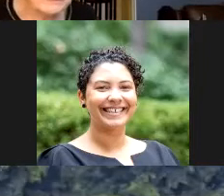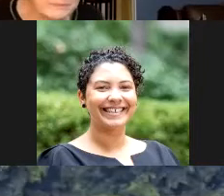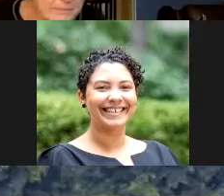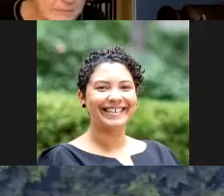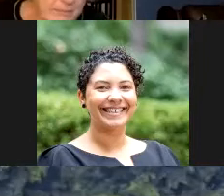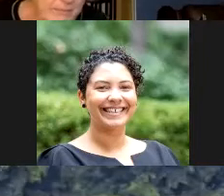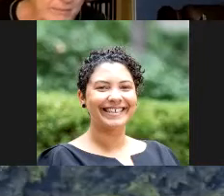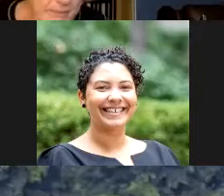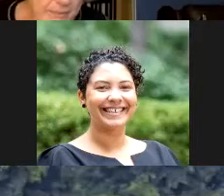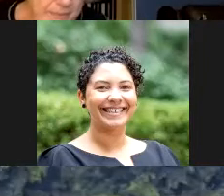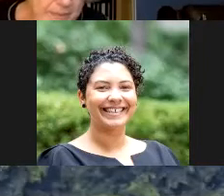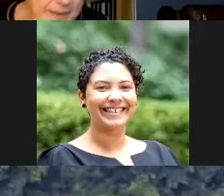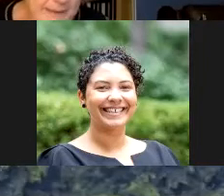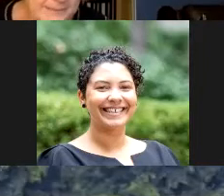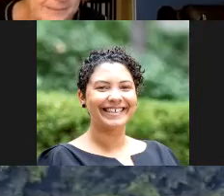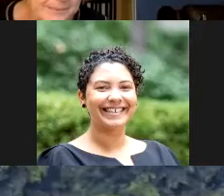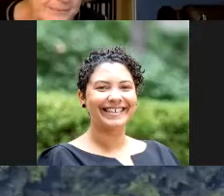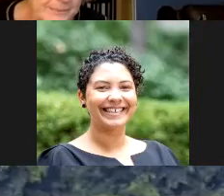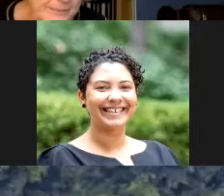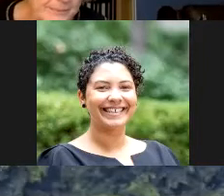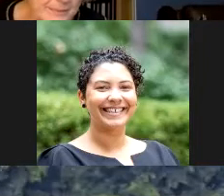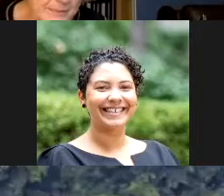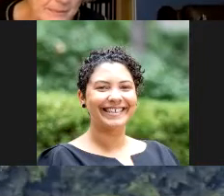And that would then have